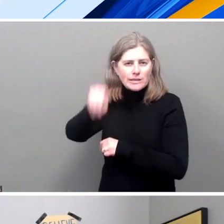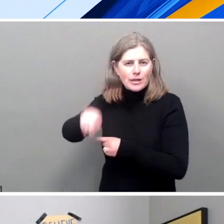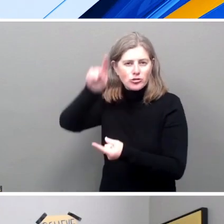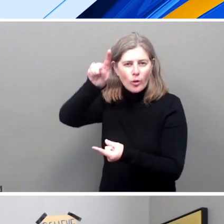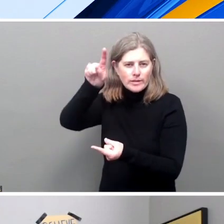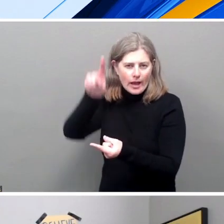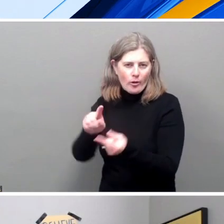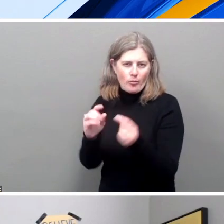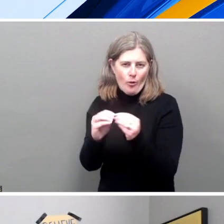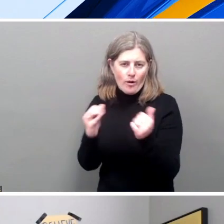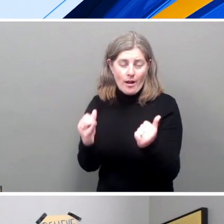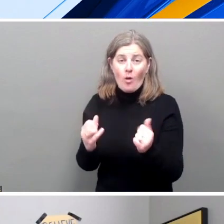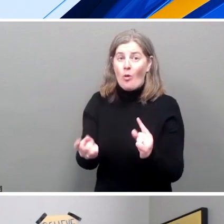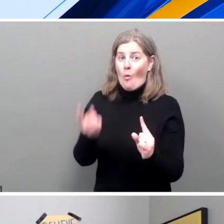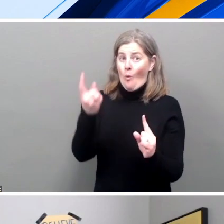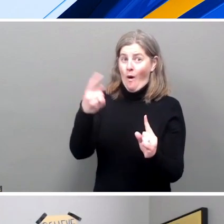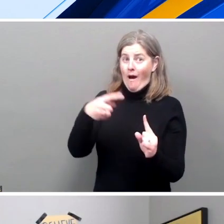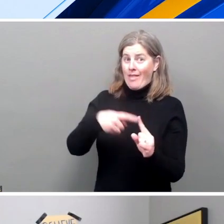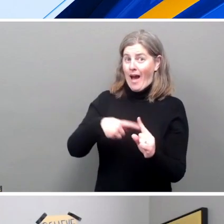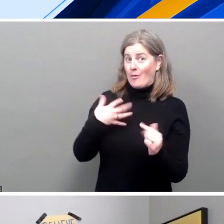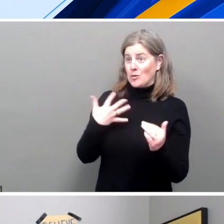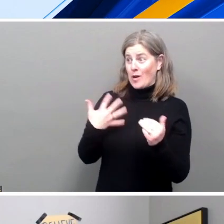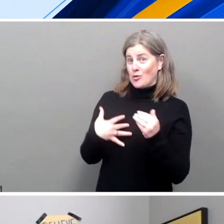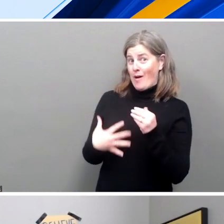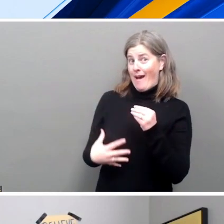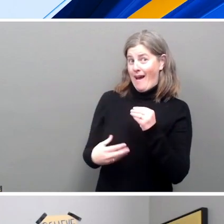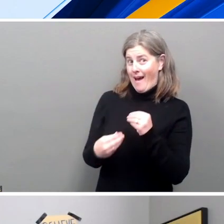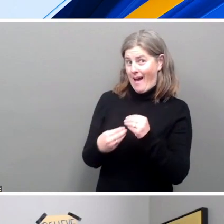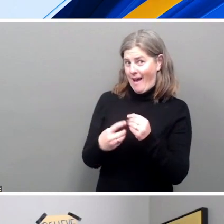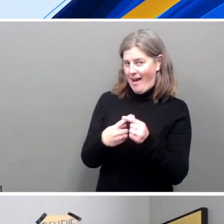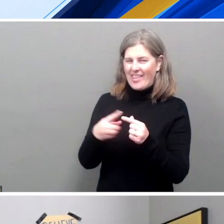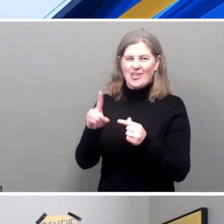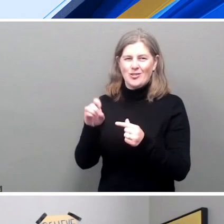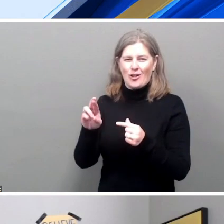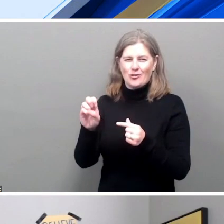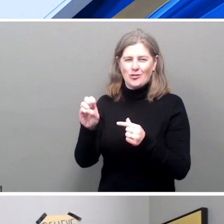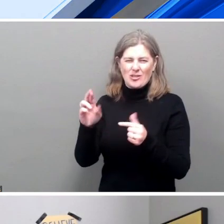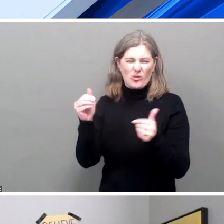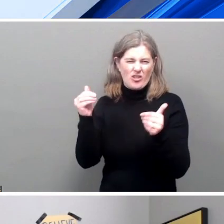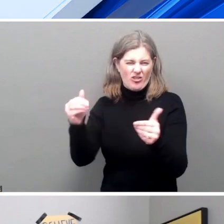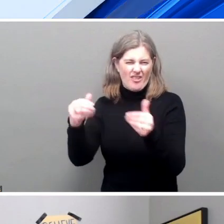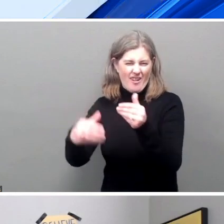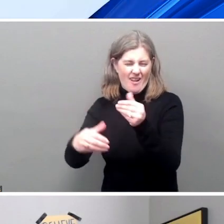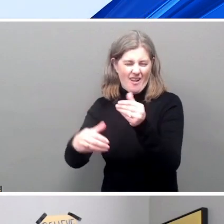And the one that I was waiting to add, but then you went ahead and did it, was that